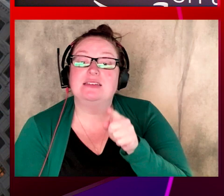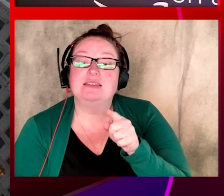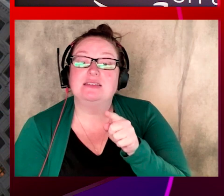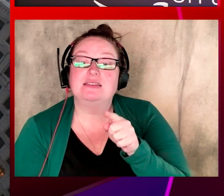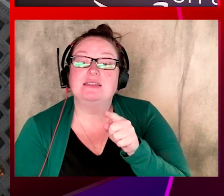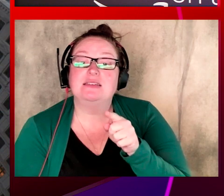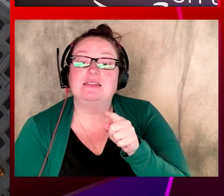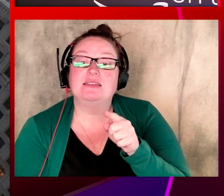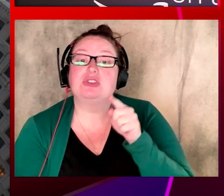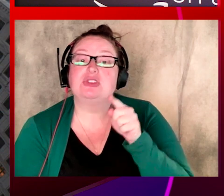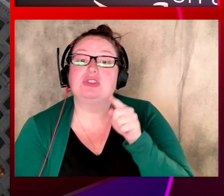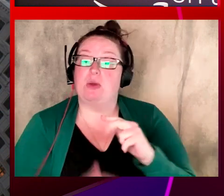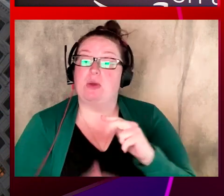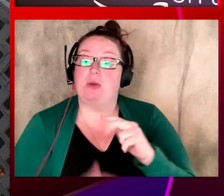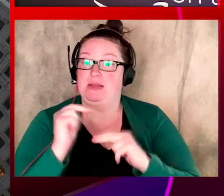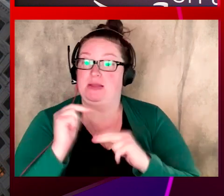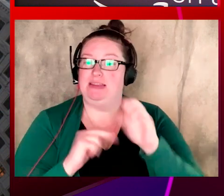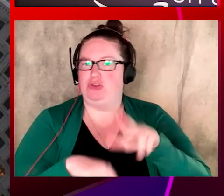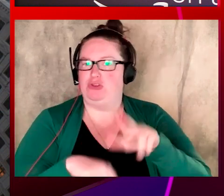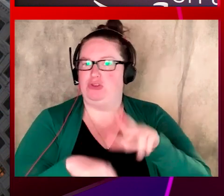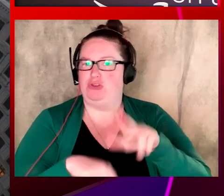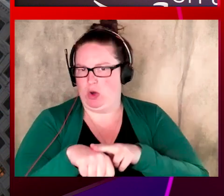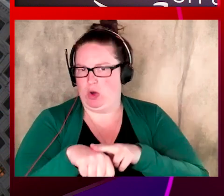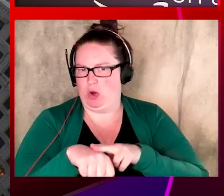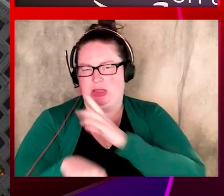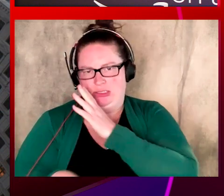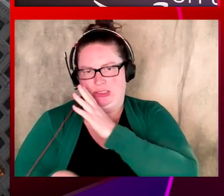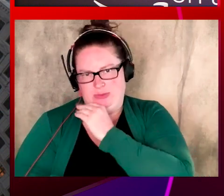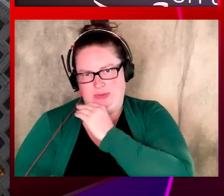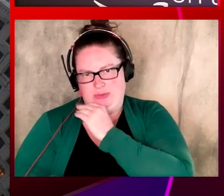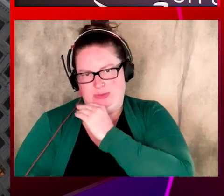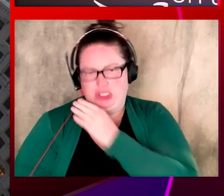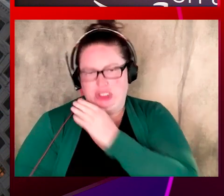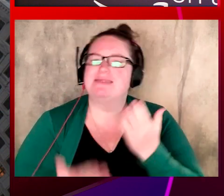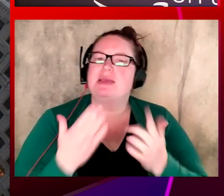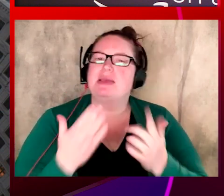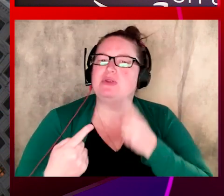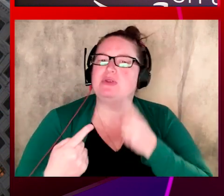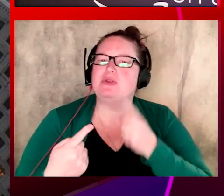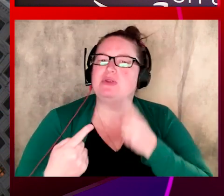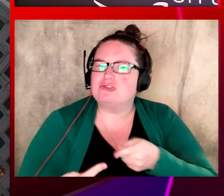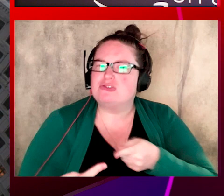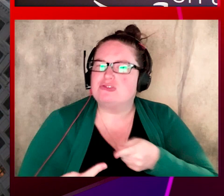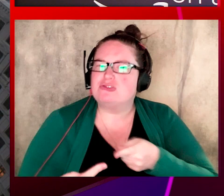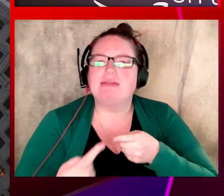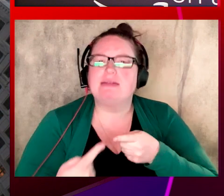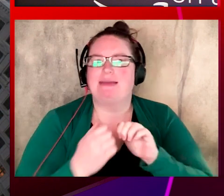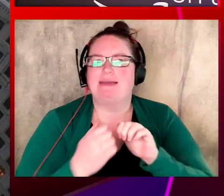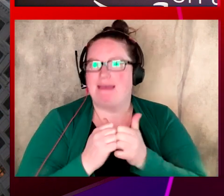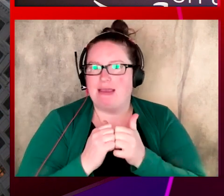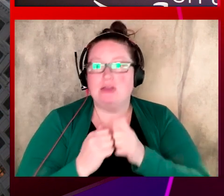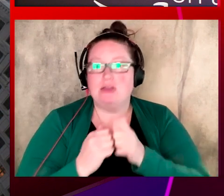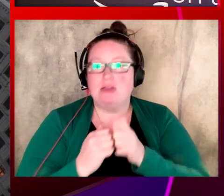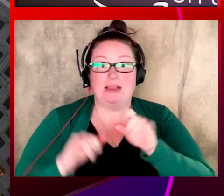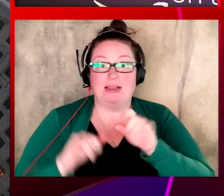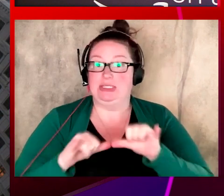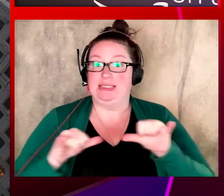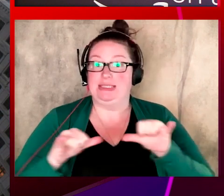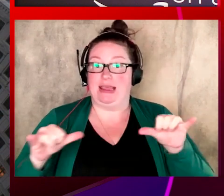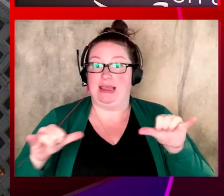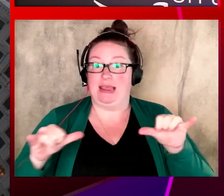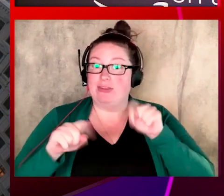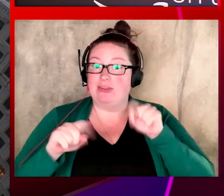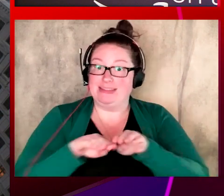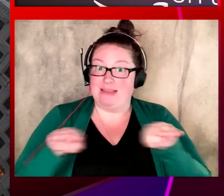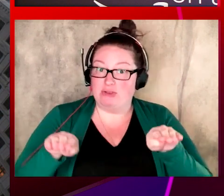you're building your normal simulations. Maybe you've been struggling on how to actually scale it to these levels,